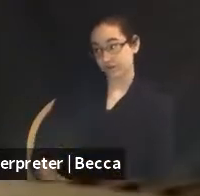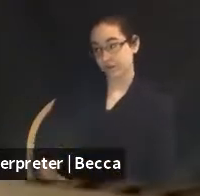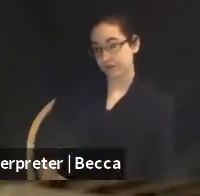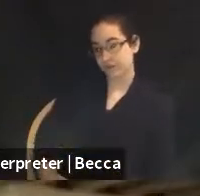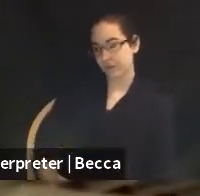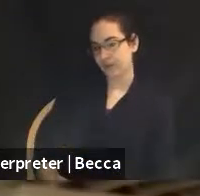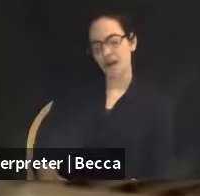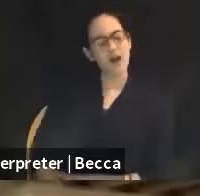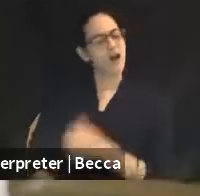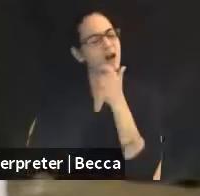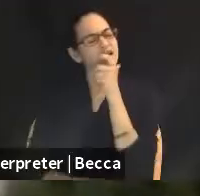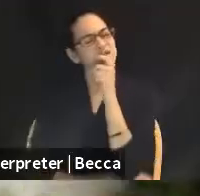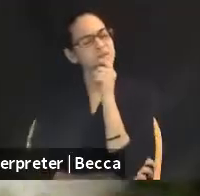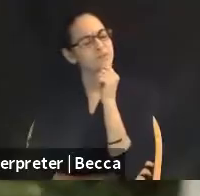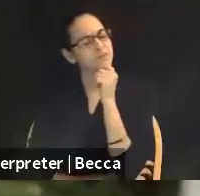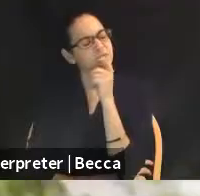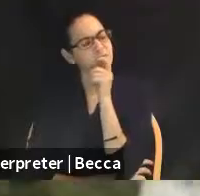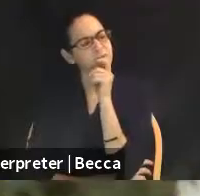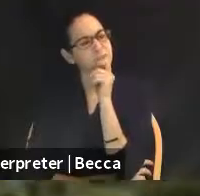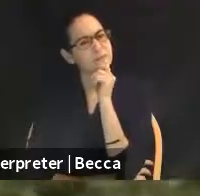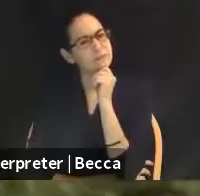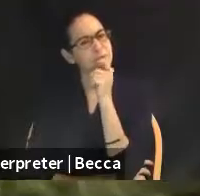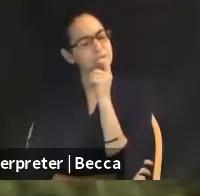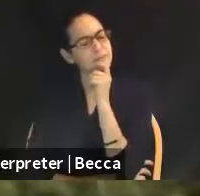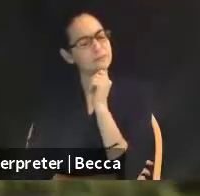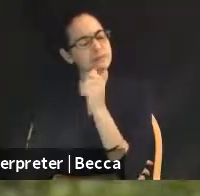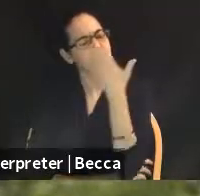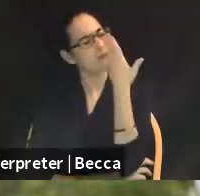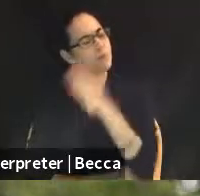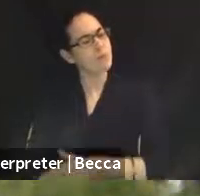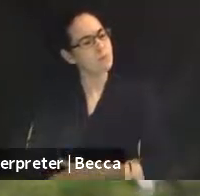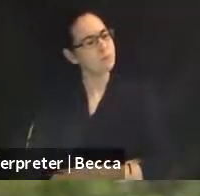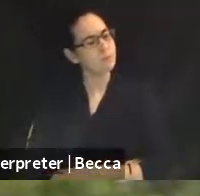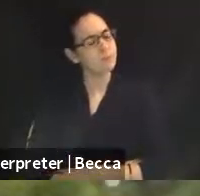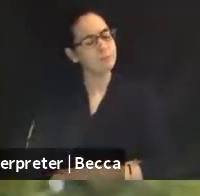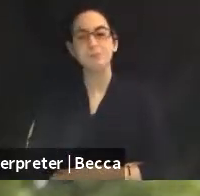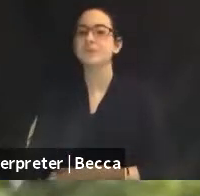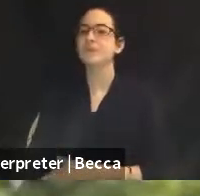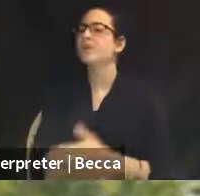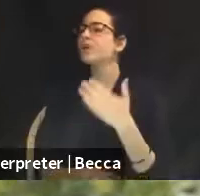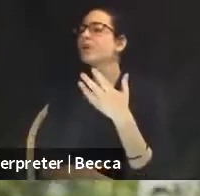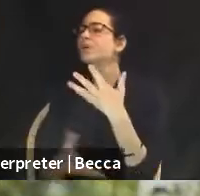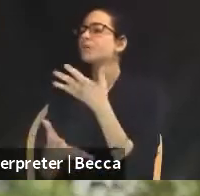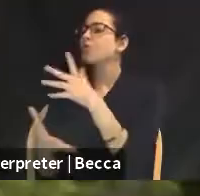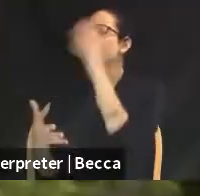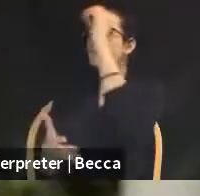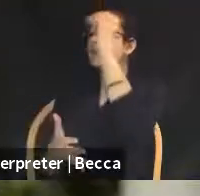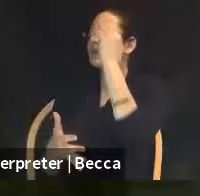I never thought about that. What would you say would make somebody trustworthy or not trustworthy?